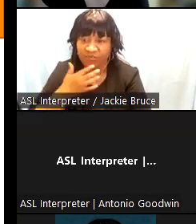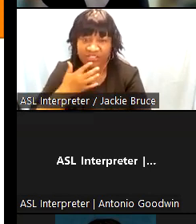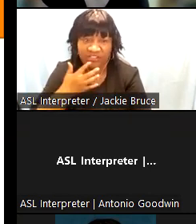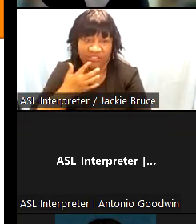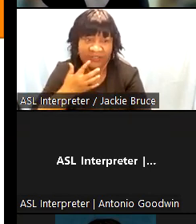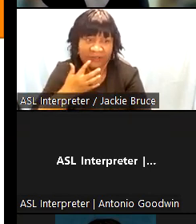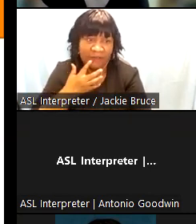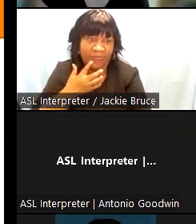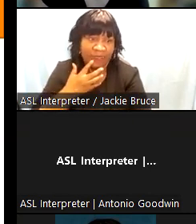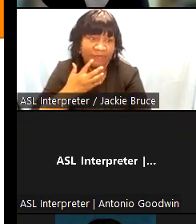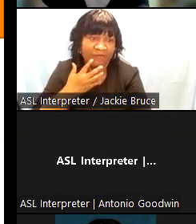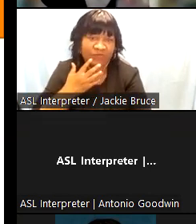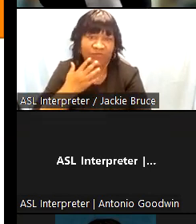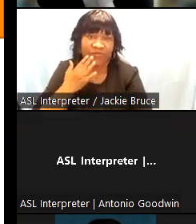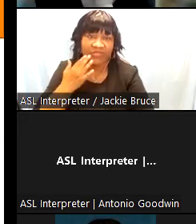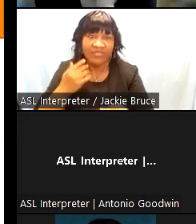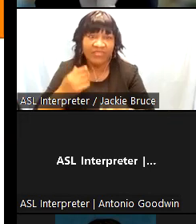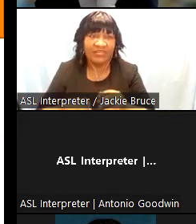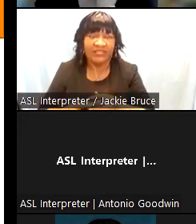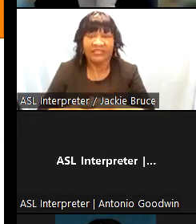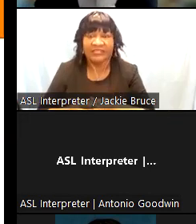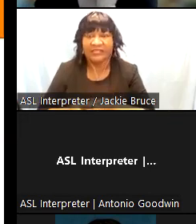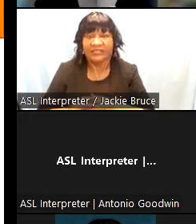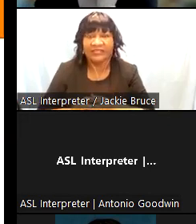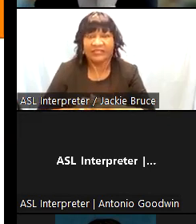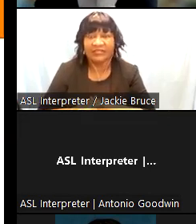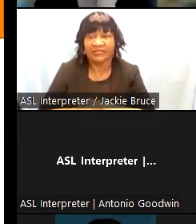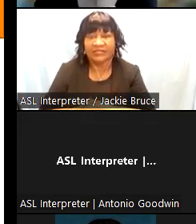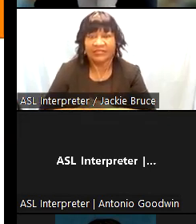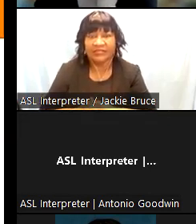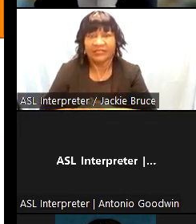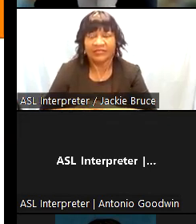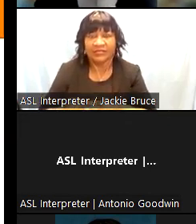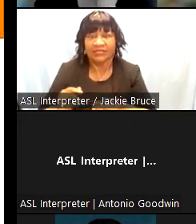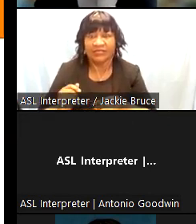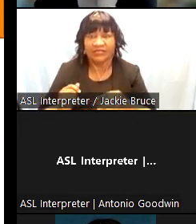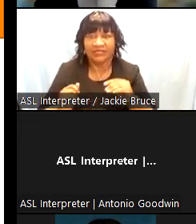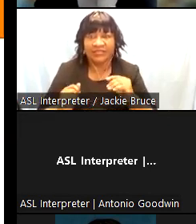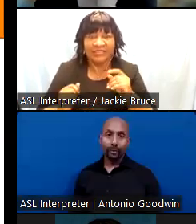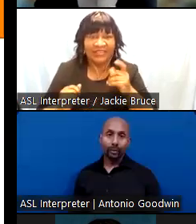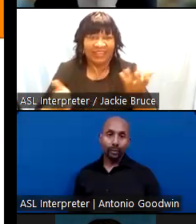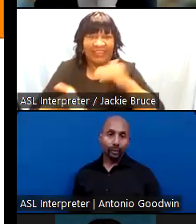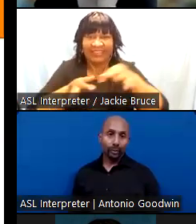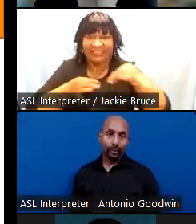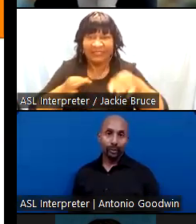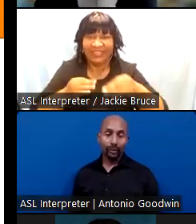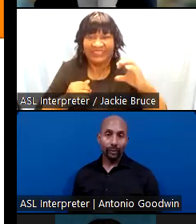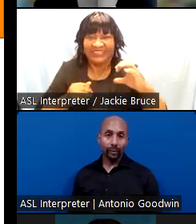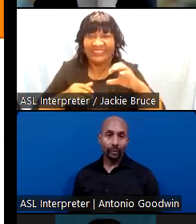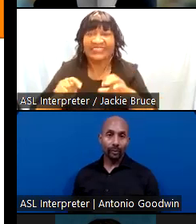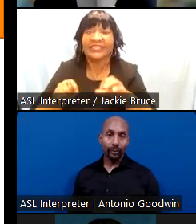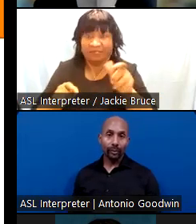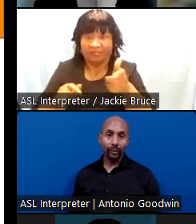sure I interpreted clearly. Oh, I'm sorry. Yeah, I'm too busy trying to figure out how to stop